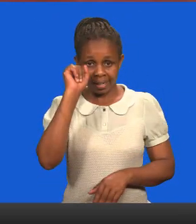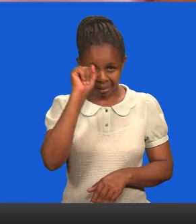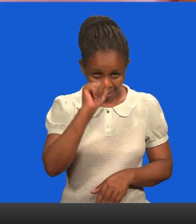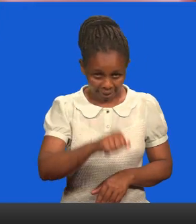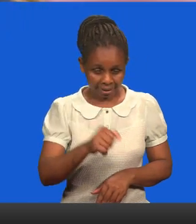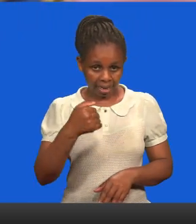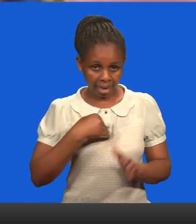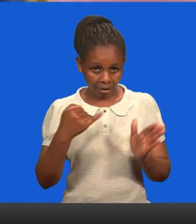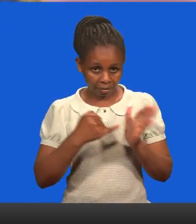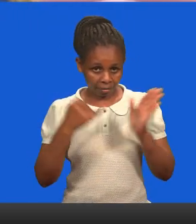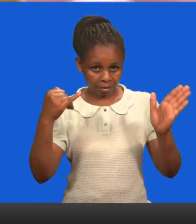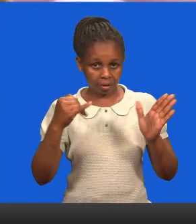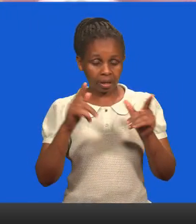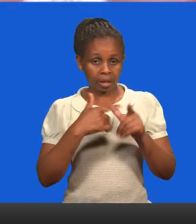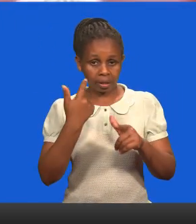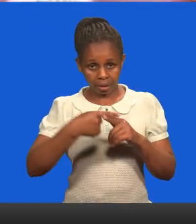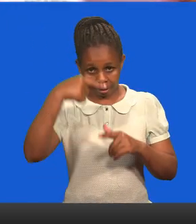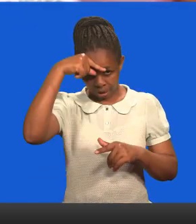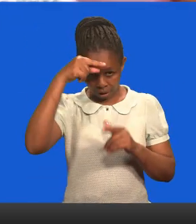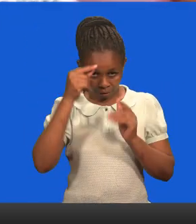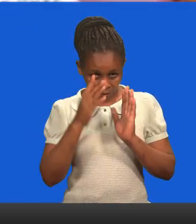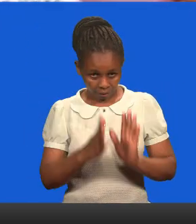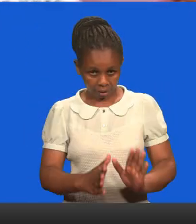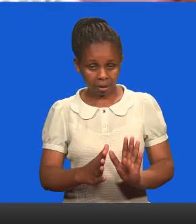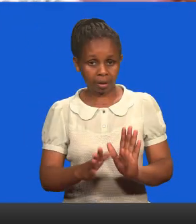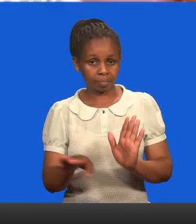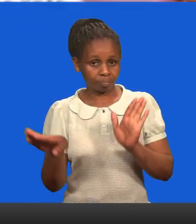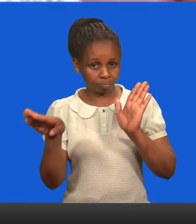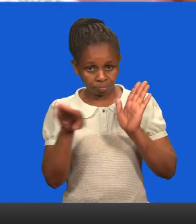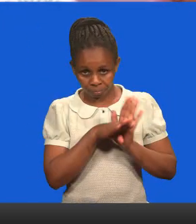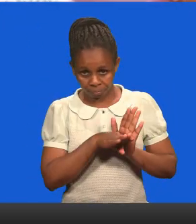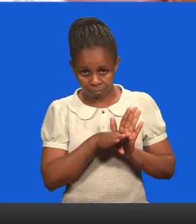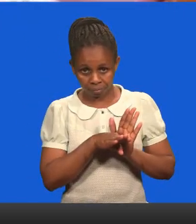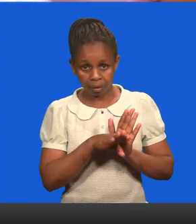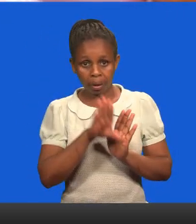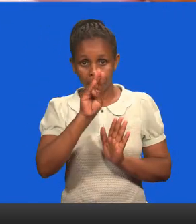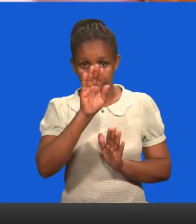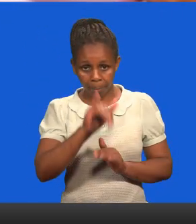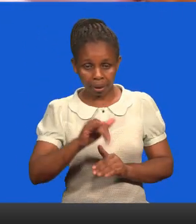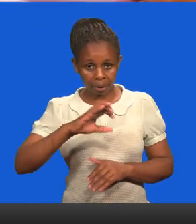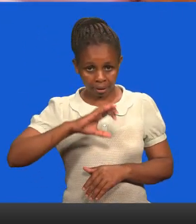Honourable members, the ayes have it, and the motion is passed, and the